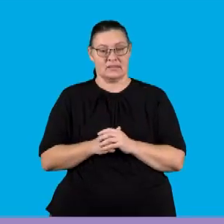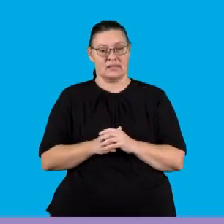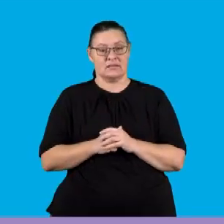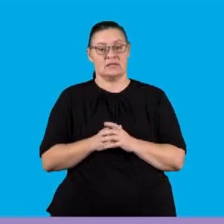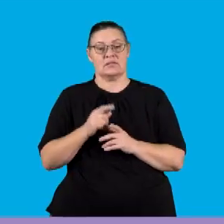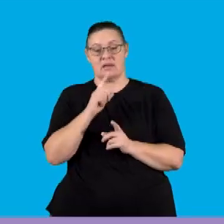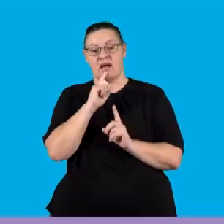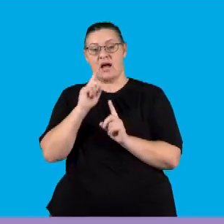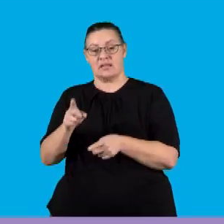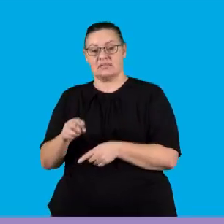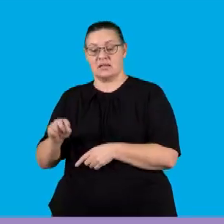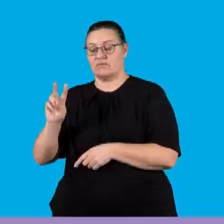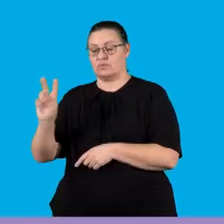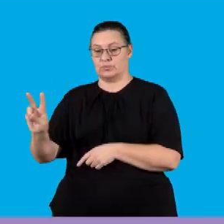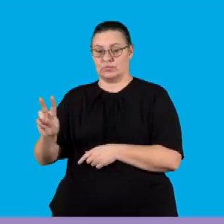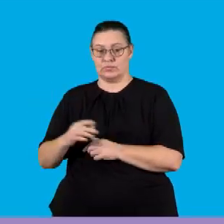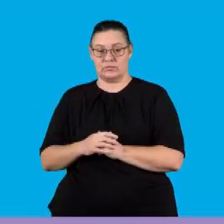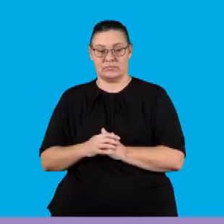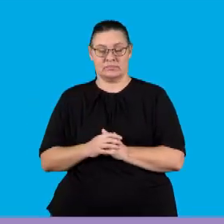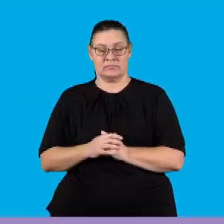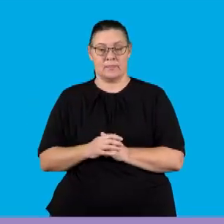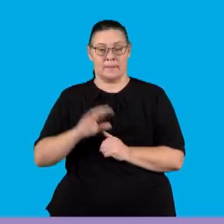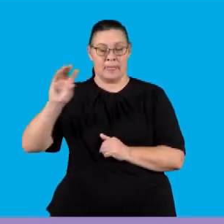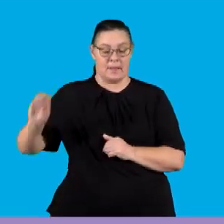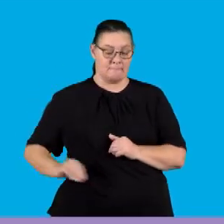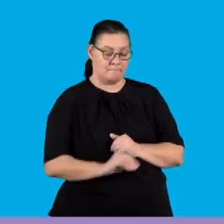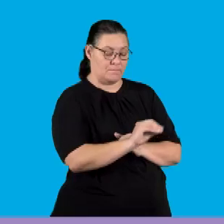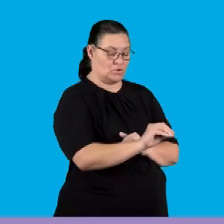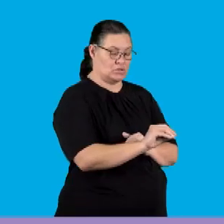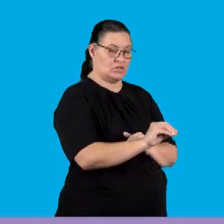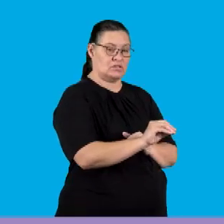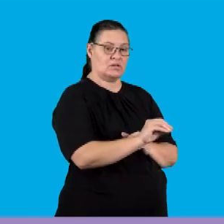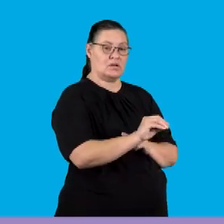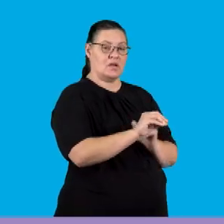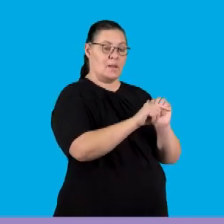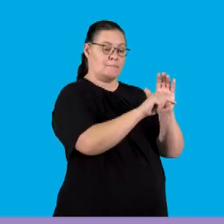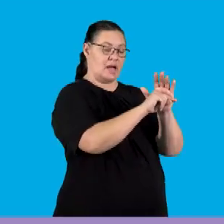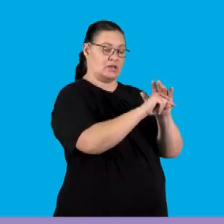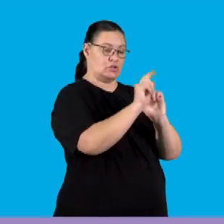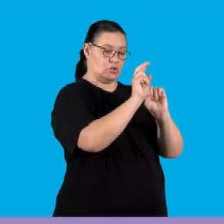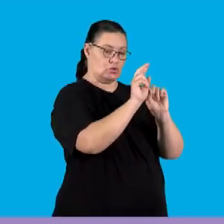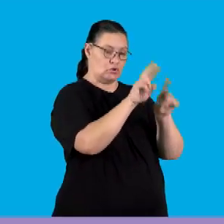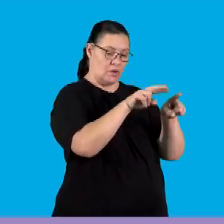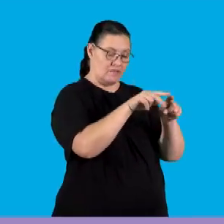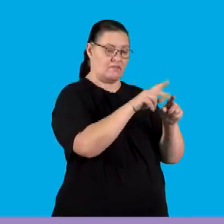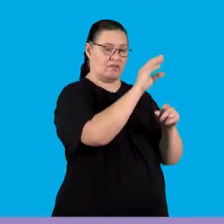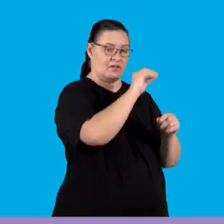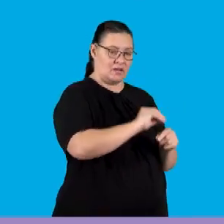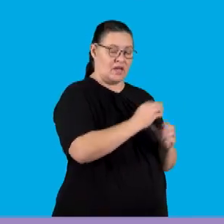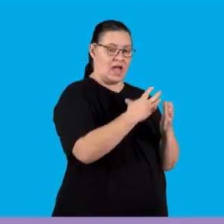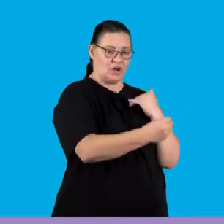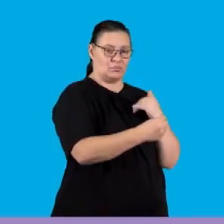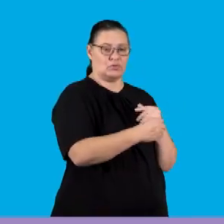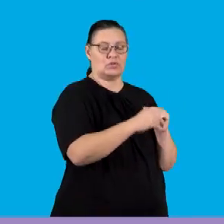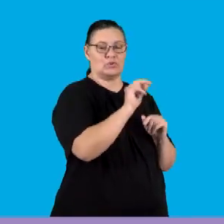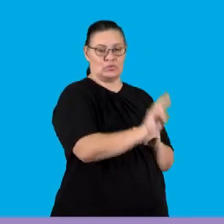add 8, and that gives us a +2. So when the input value is a -12, the answer is a +2. What